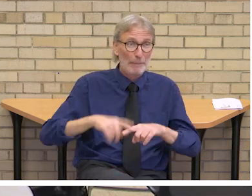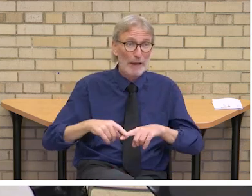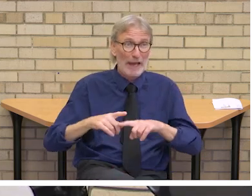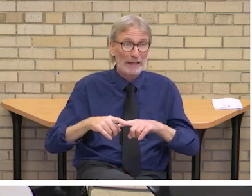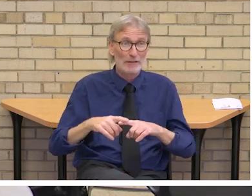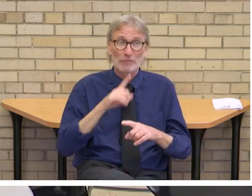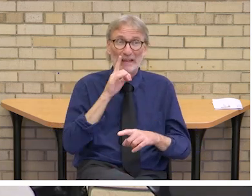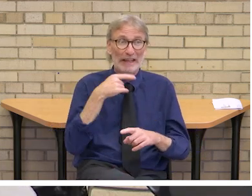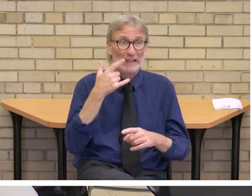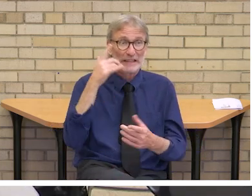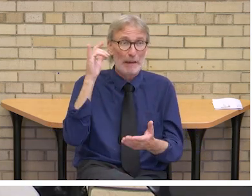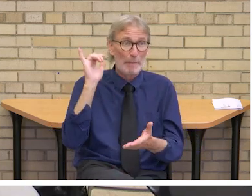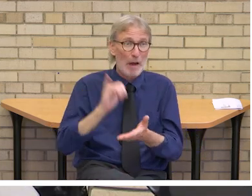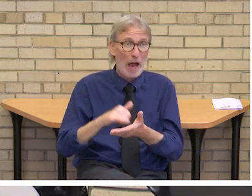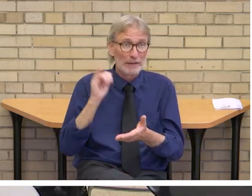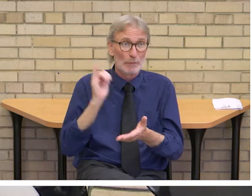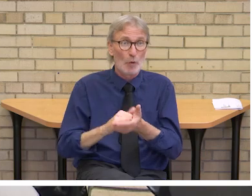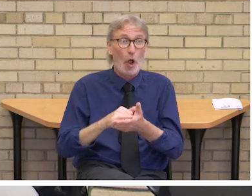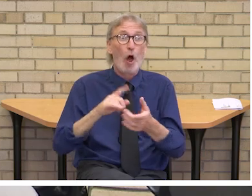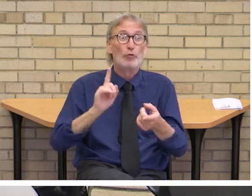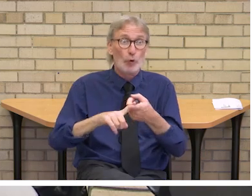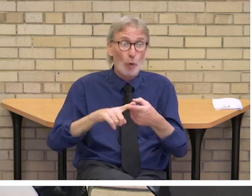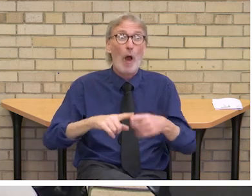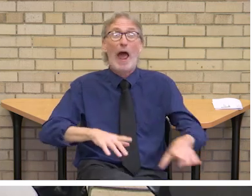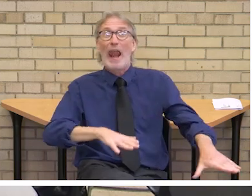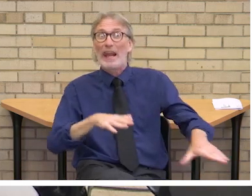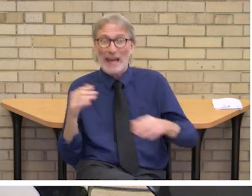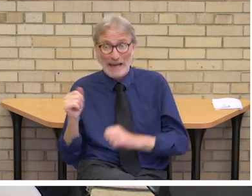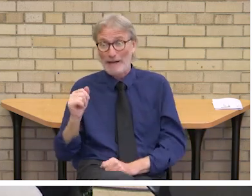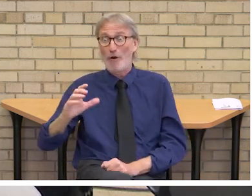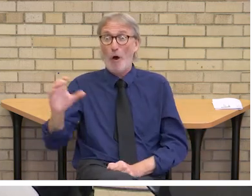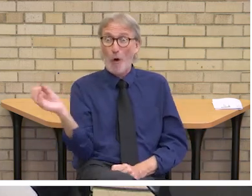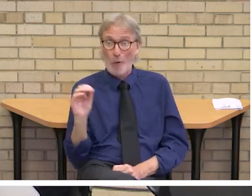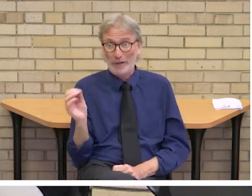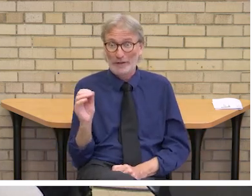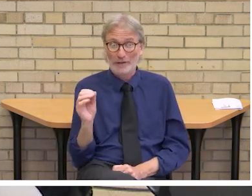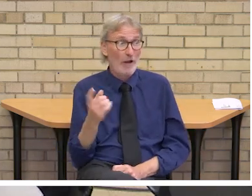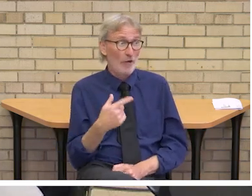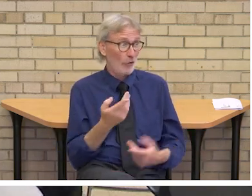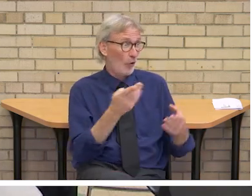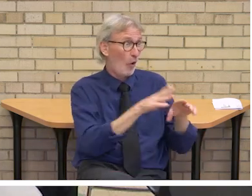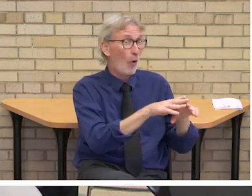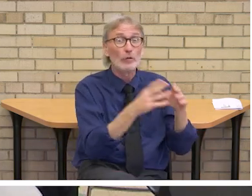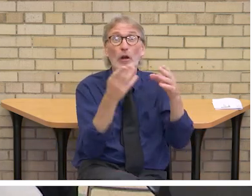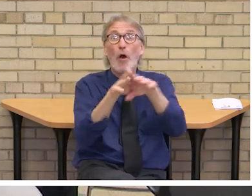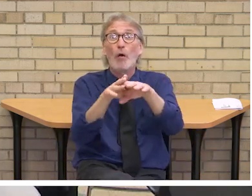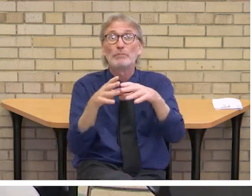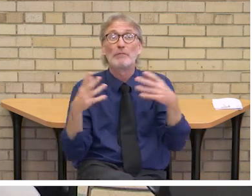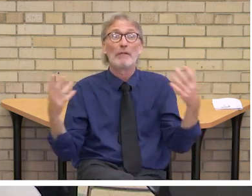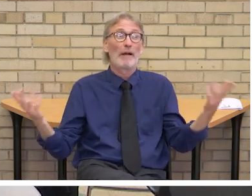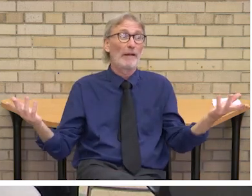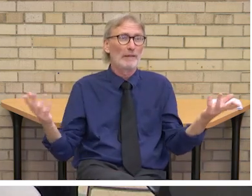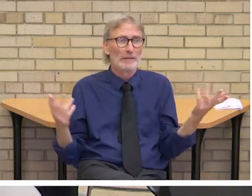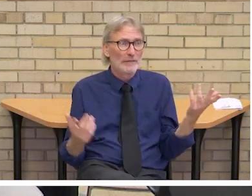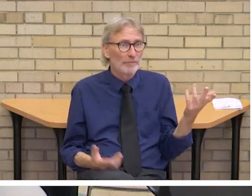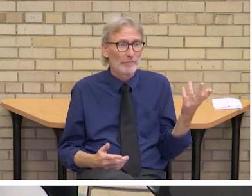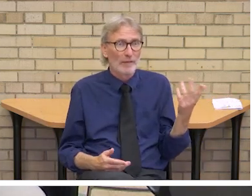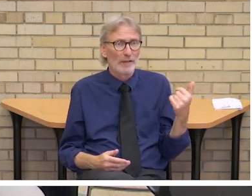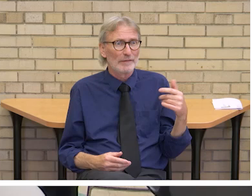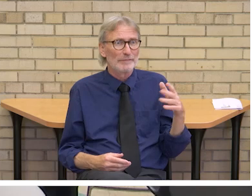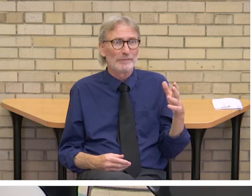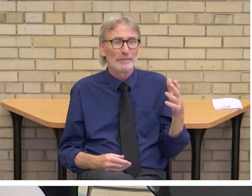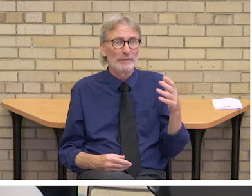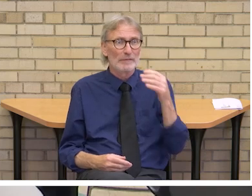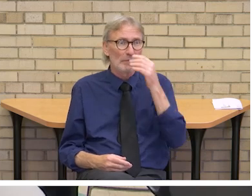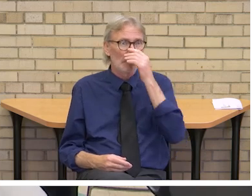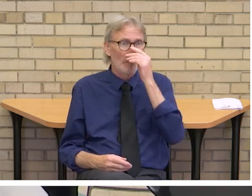it's impossible to leave. And once you close other streets, like what is it, Roberto